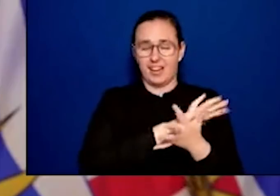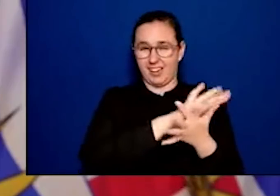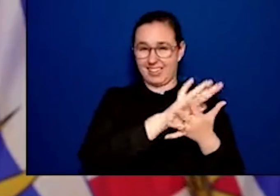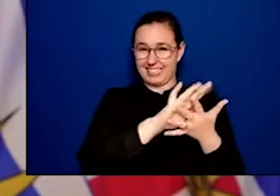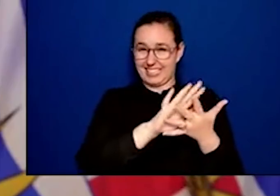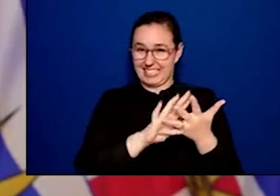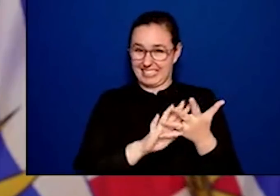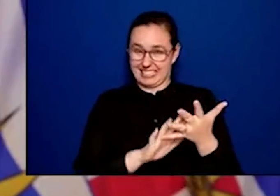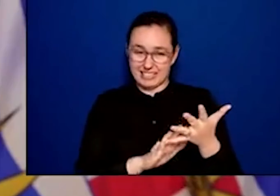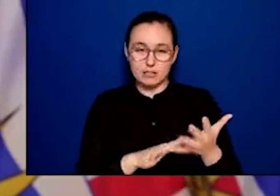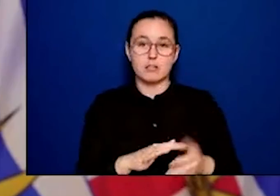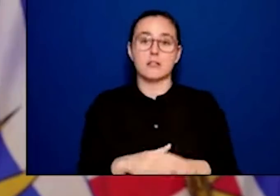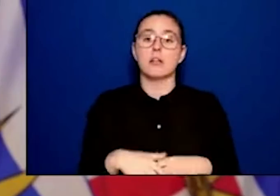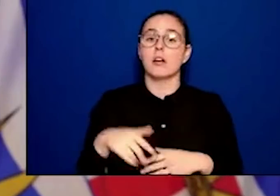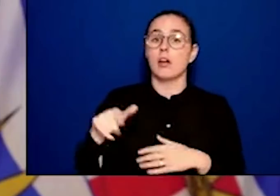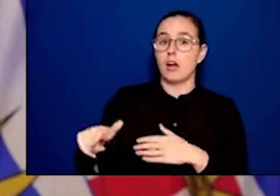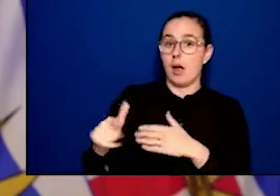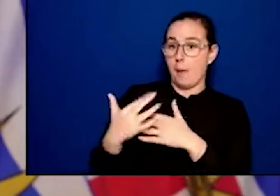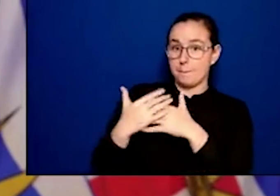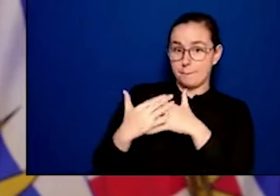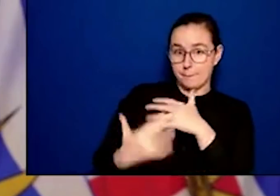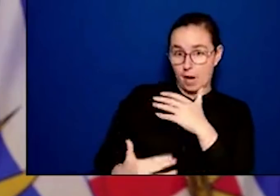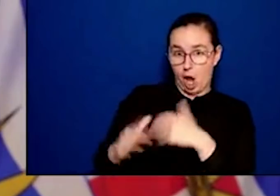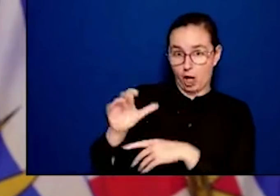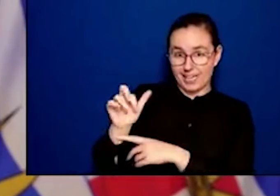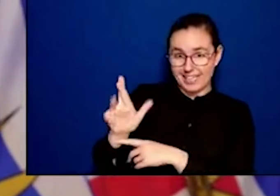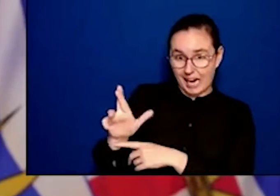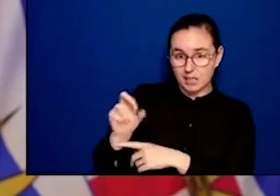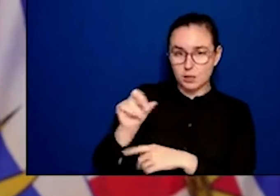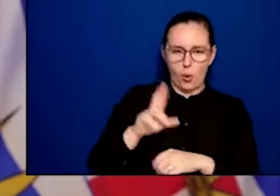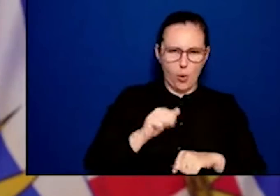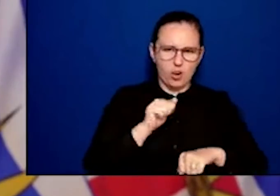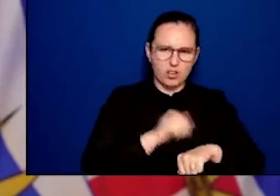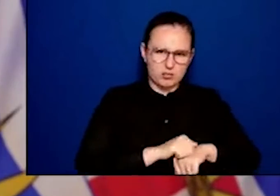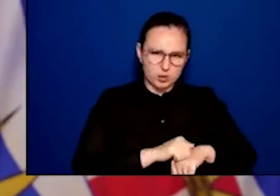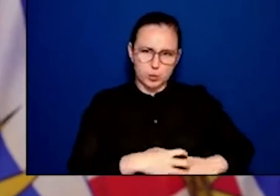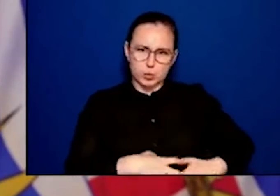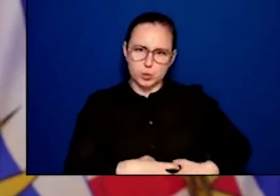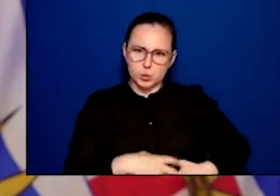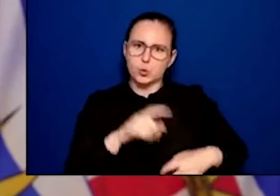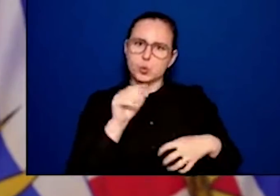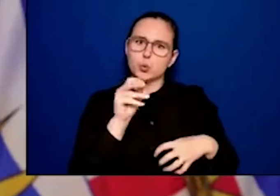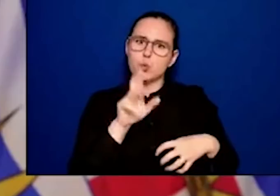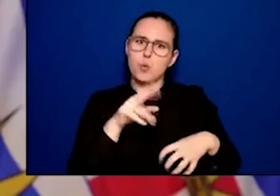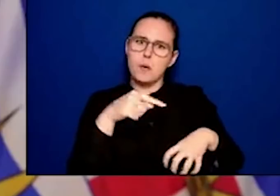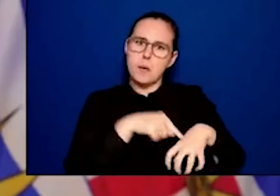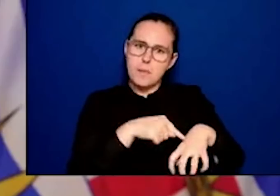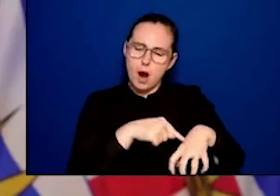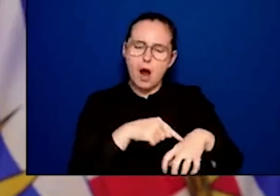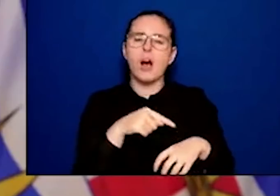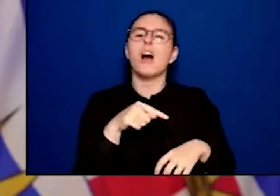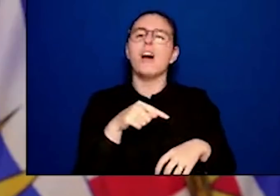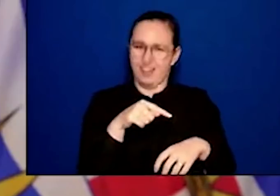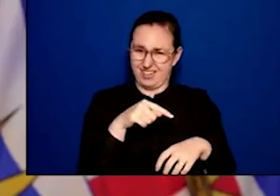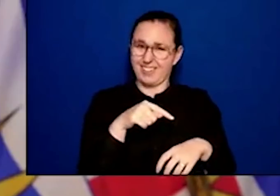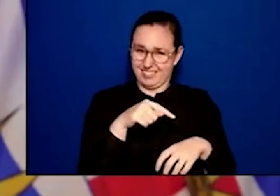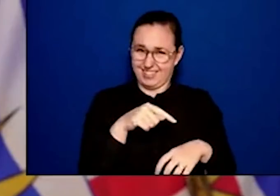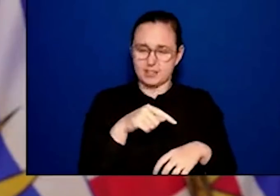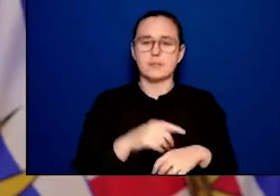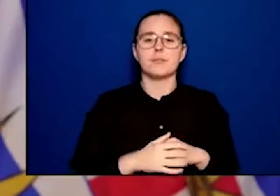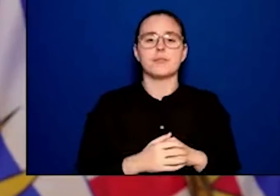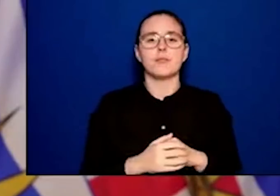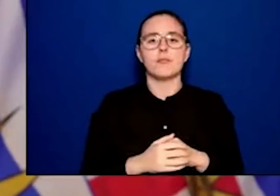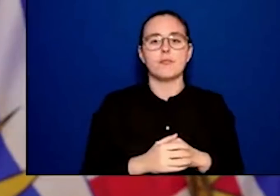hematologic cancers, and people who since October 2020 have received or are receiving radiation therapy